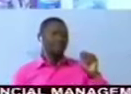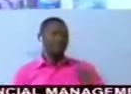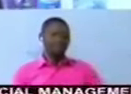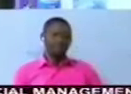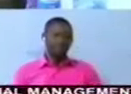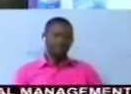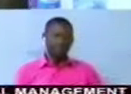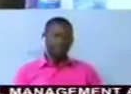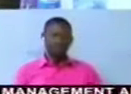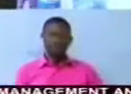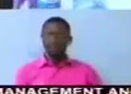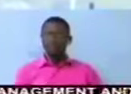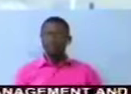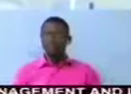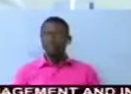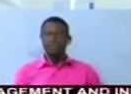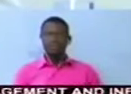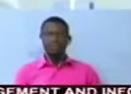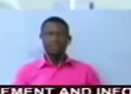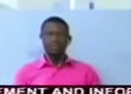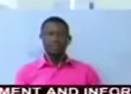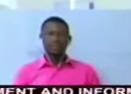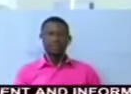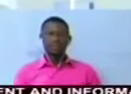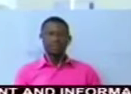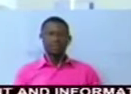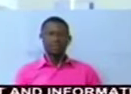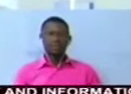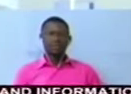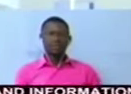Fekk ñoom ñu ngi taxaw. What was he referring to?